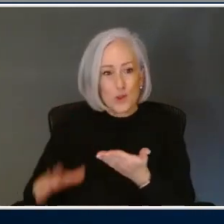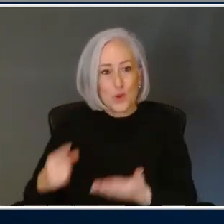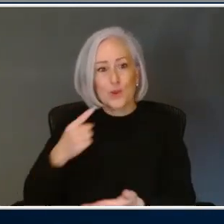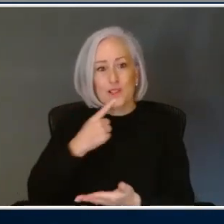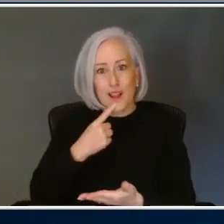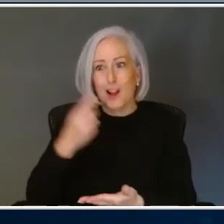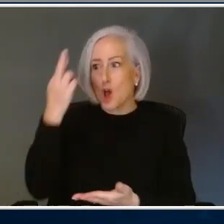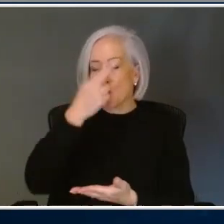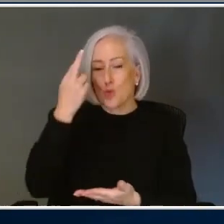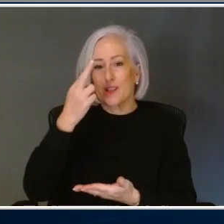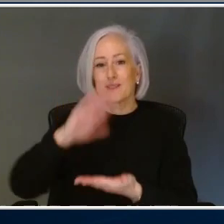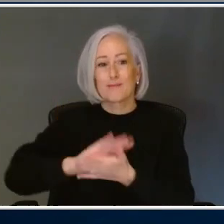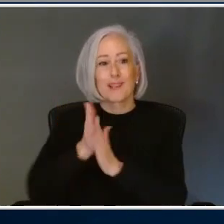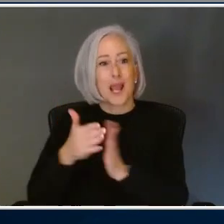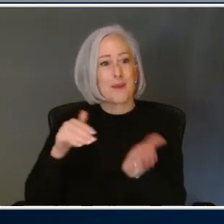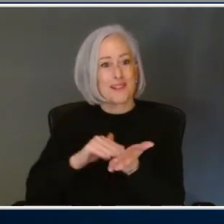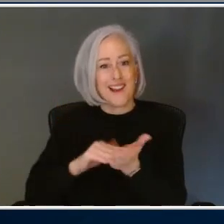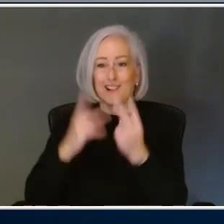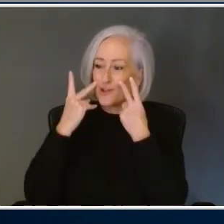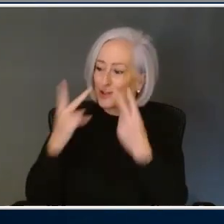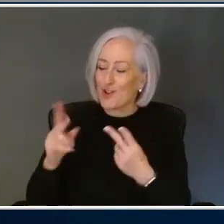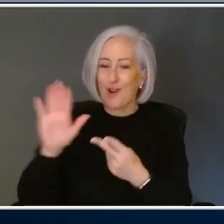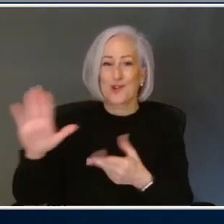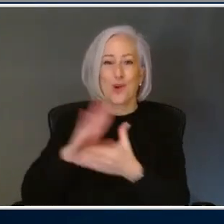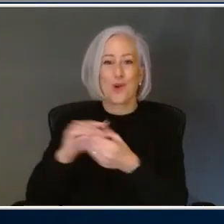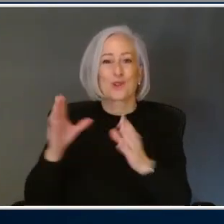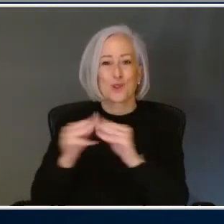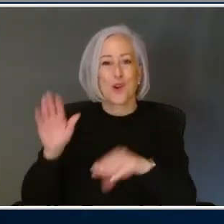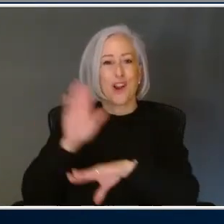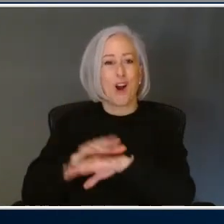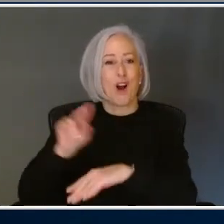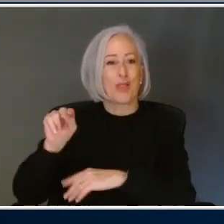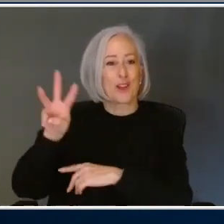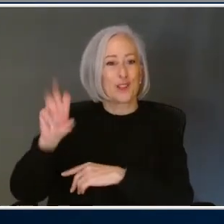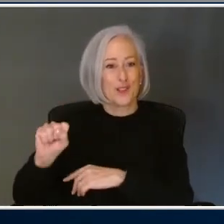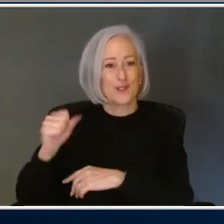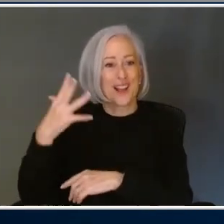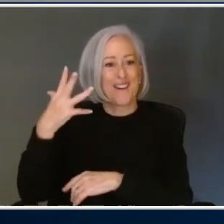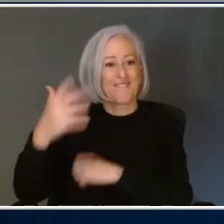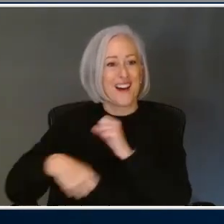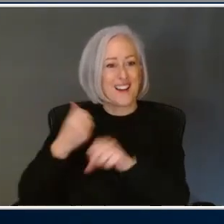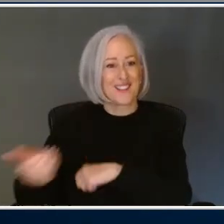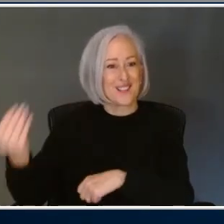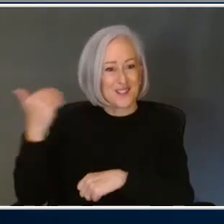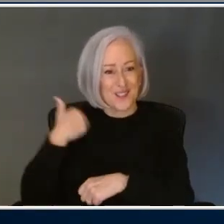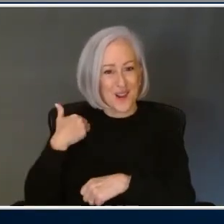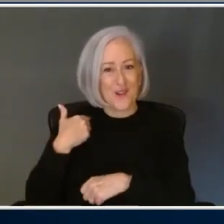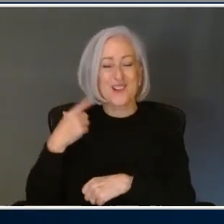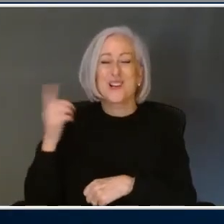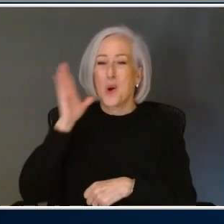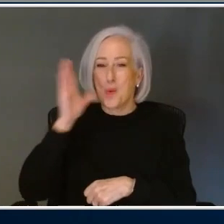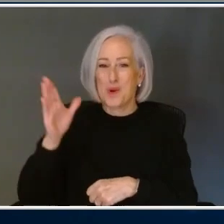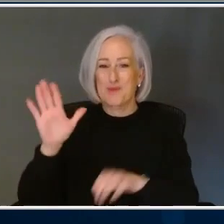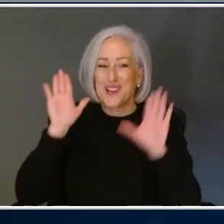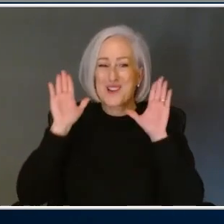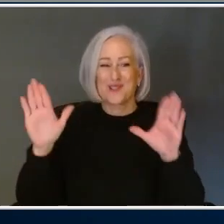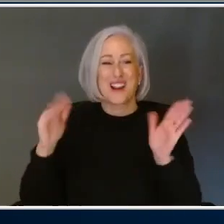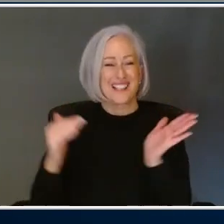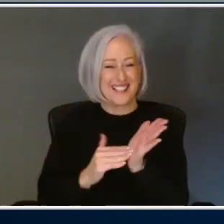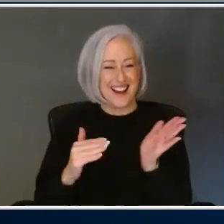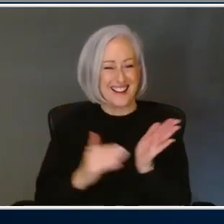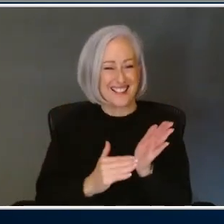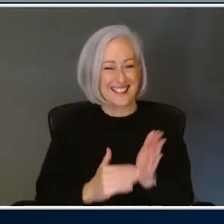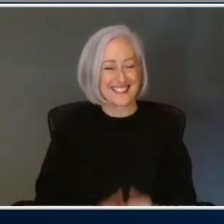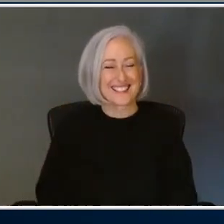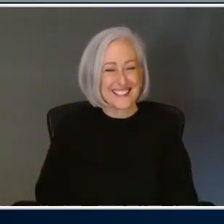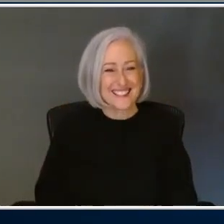saw your story on the news 5 years ago. He's going to be a great doctor. That's a big smile right there. There you go. Anything else